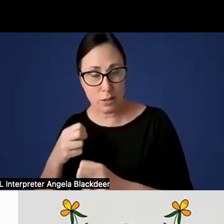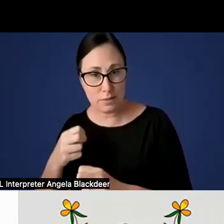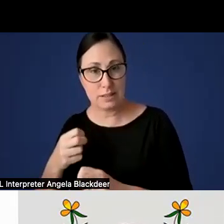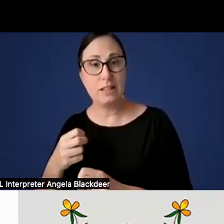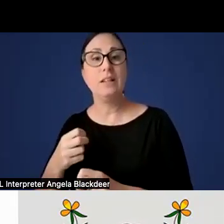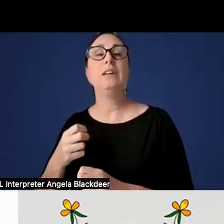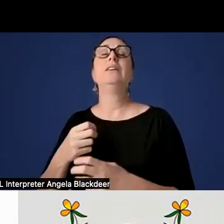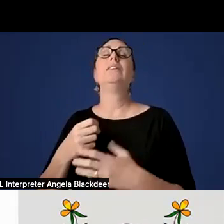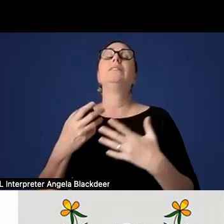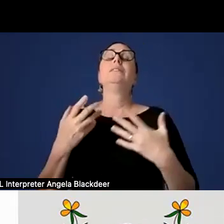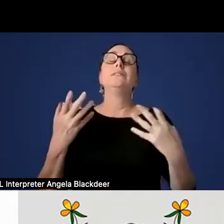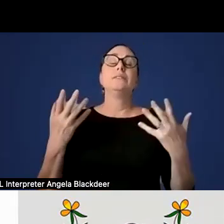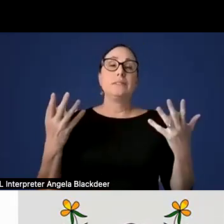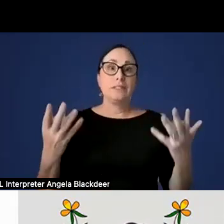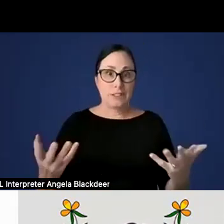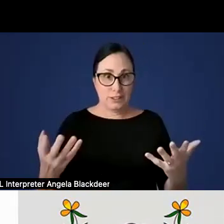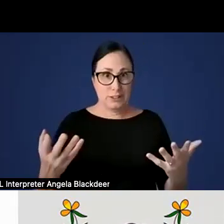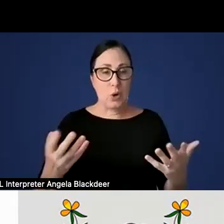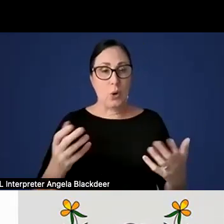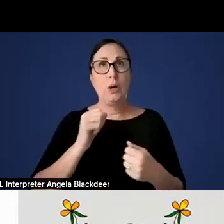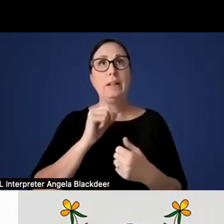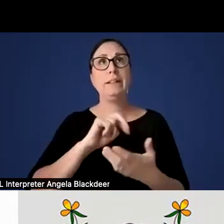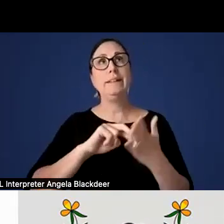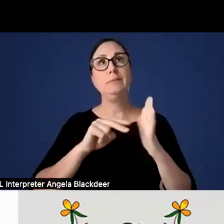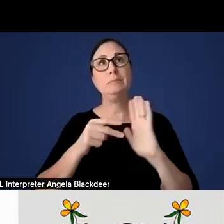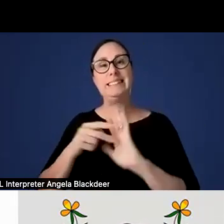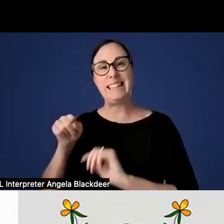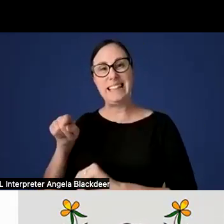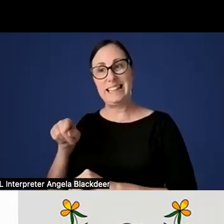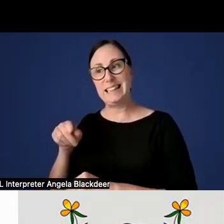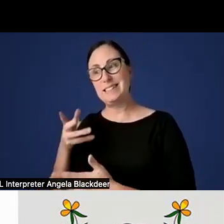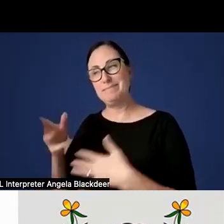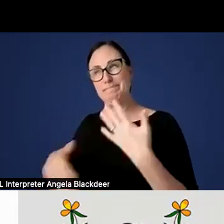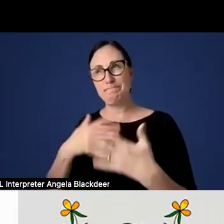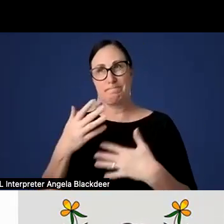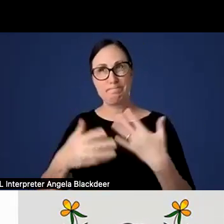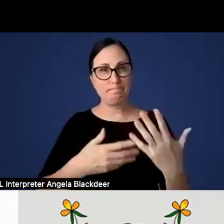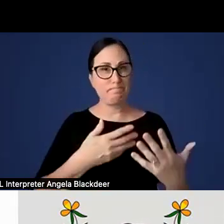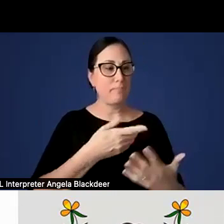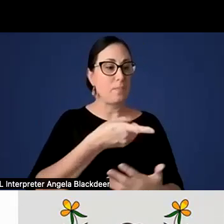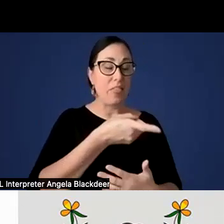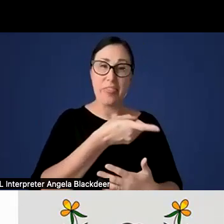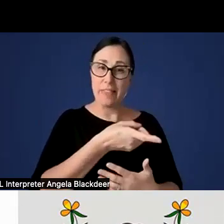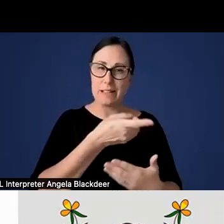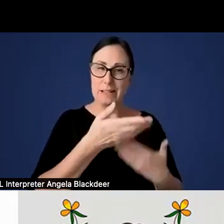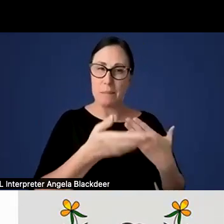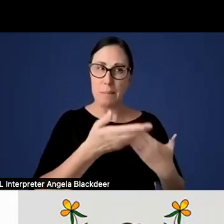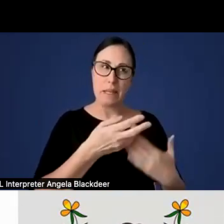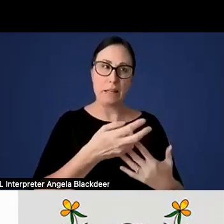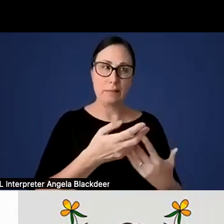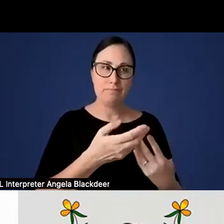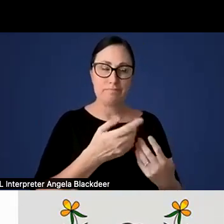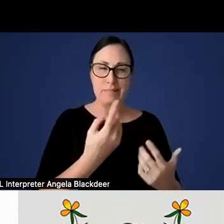And so it's not putting the onus on the individual, but rather saying that we maybe need to do a better job